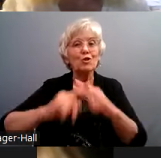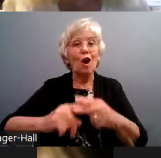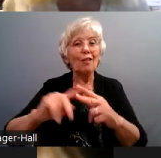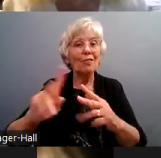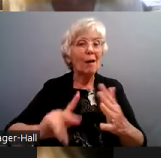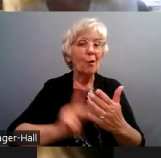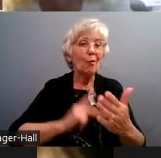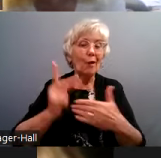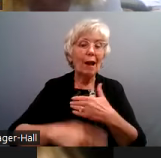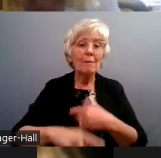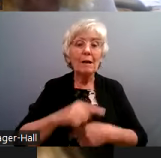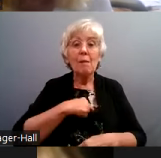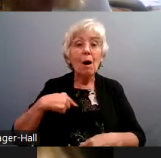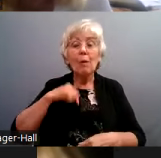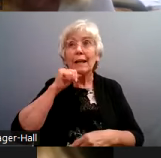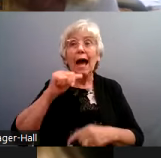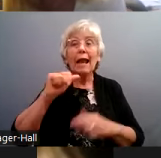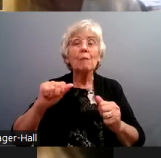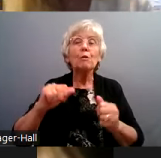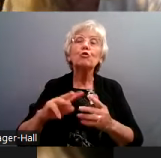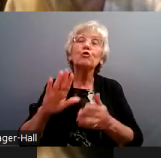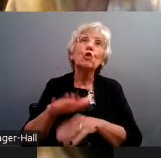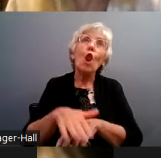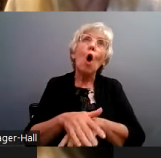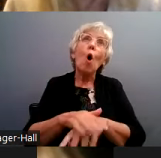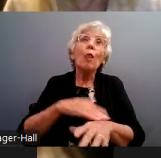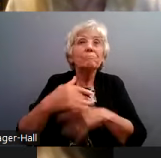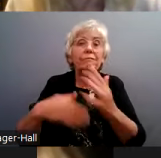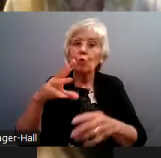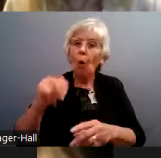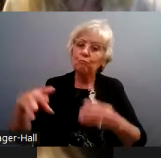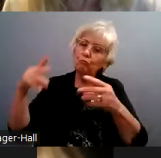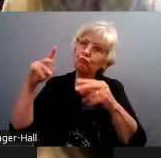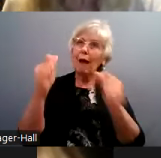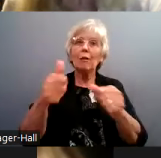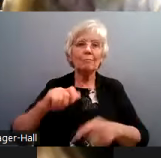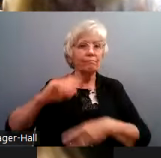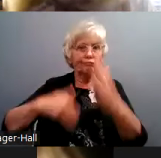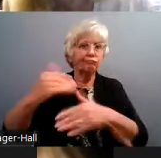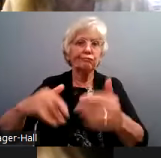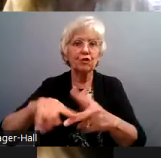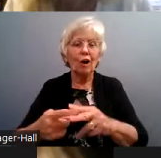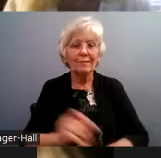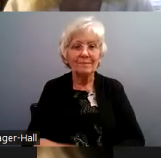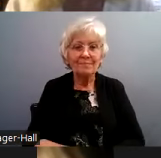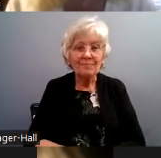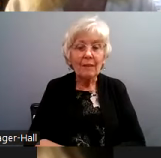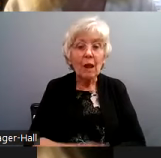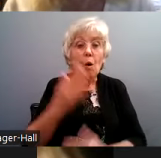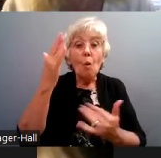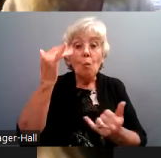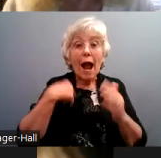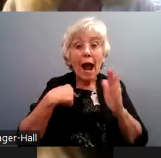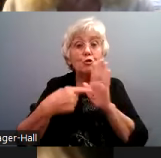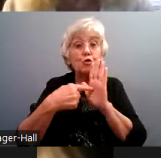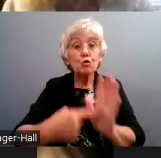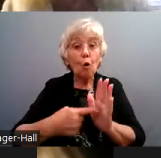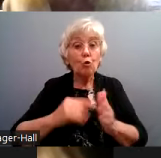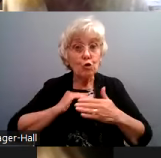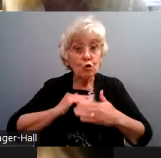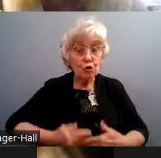chance to ease ourselves into it. So we're going to do something fun. And the reason I was showing you my shirt was we're going